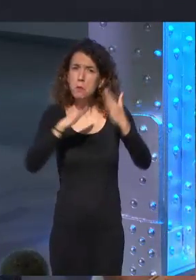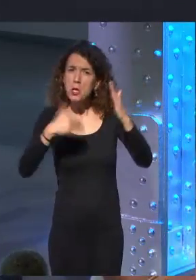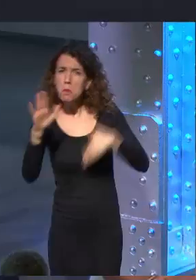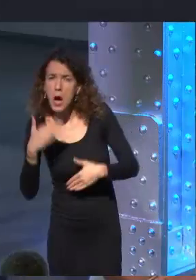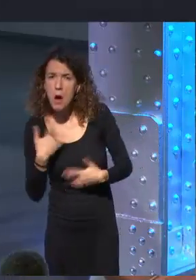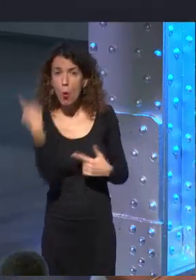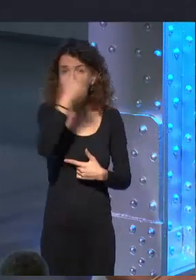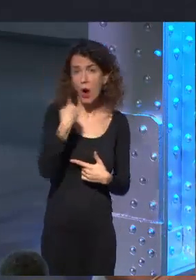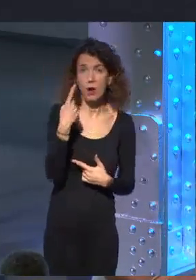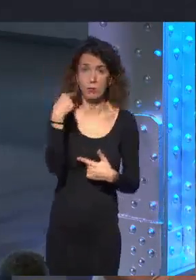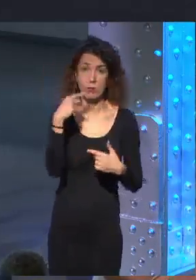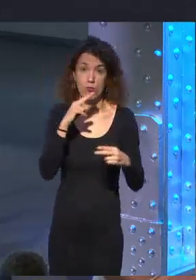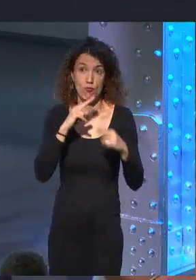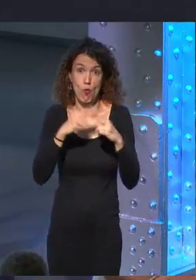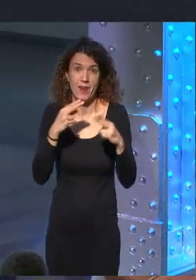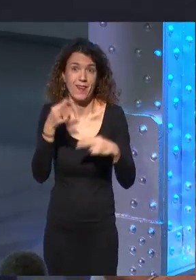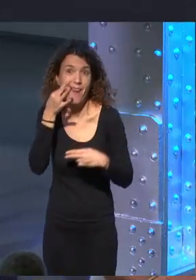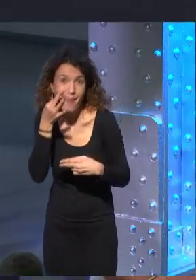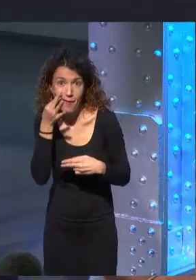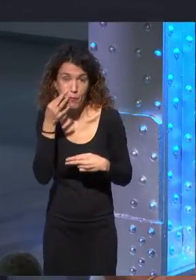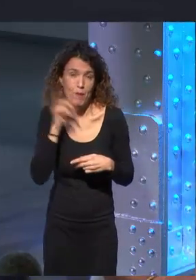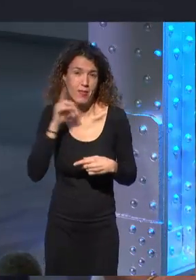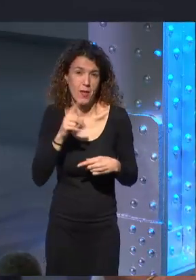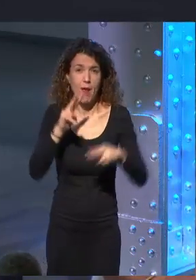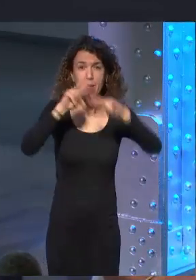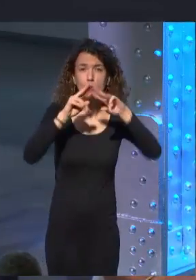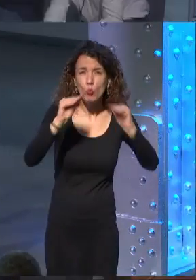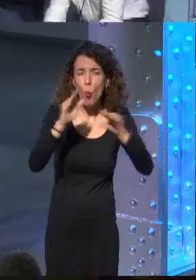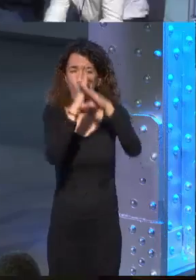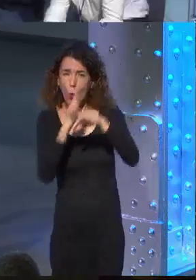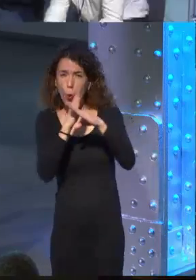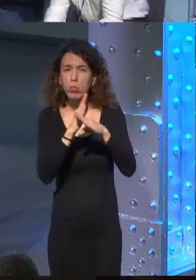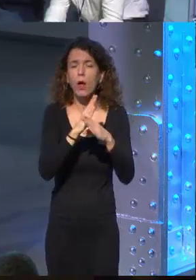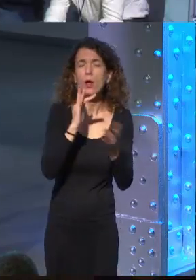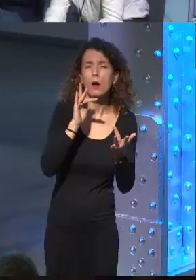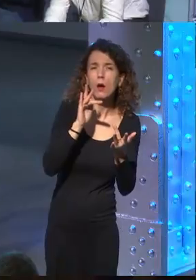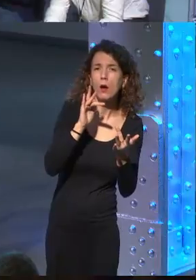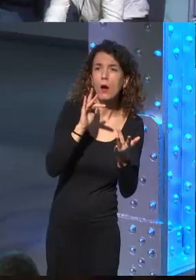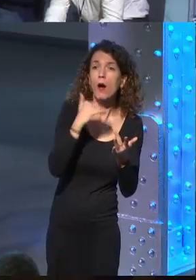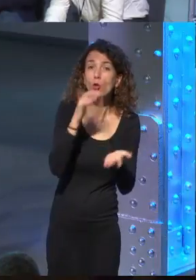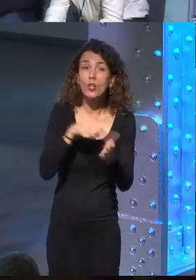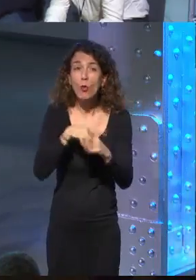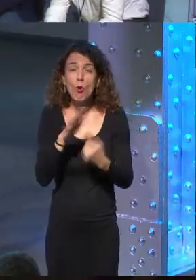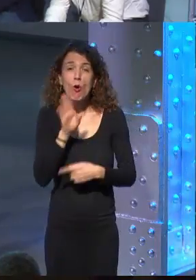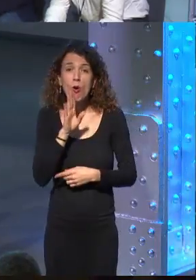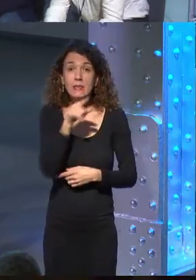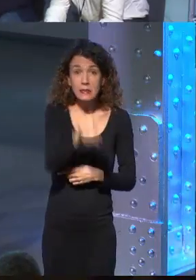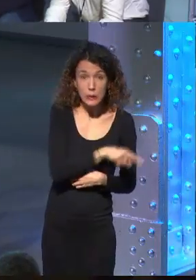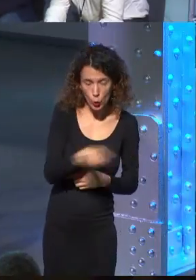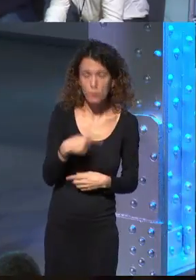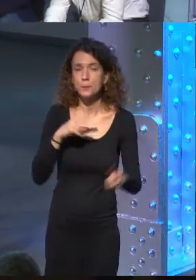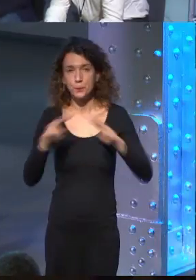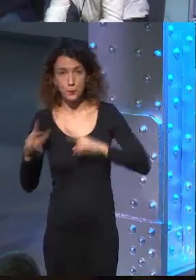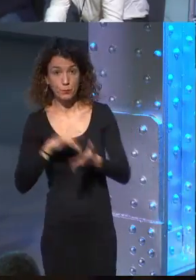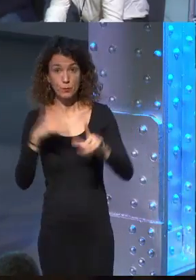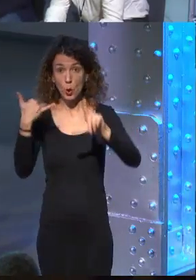doubtful. I mean, because you don't know whether they are older or younger, because they just have a nickname. I don't